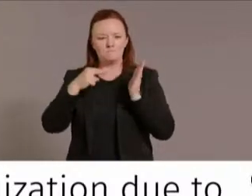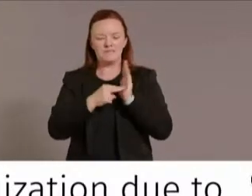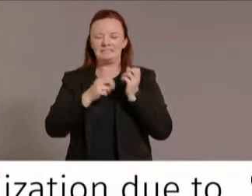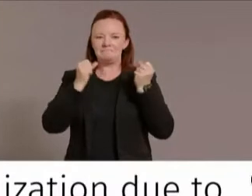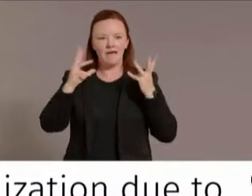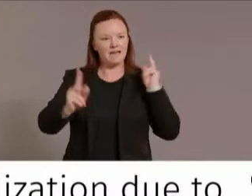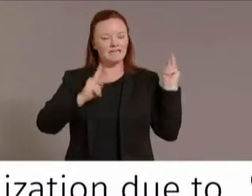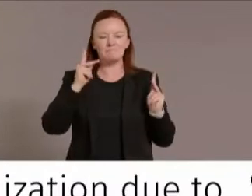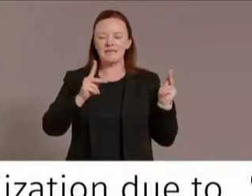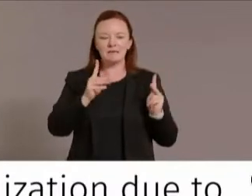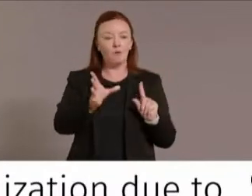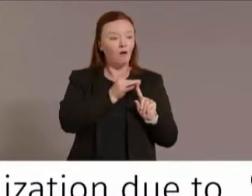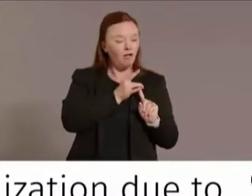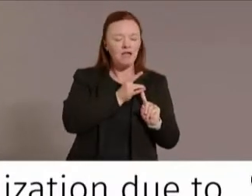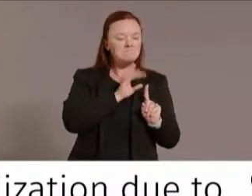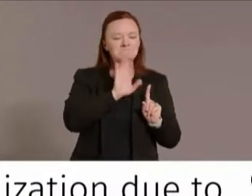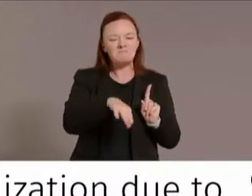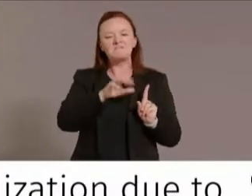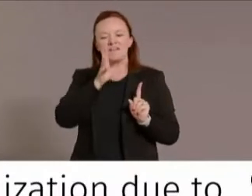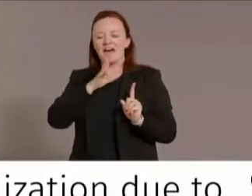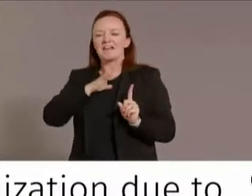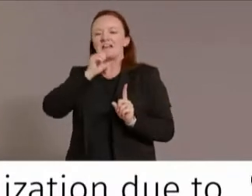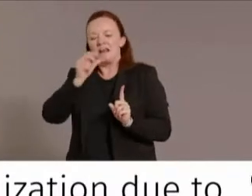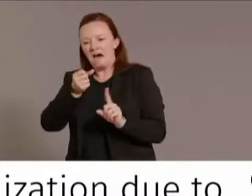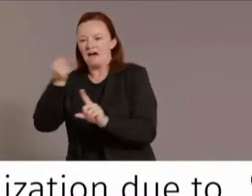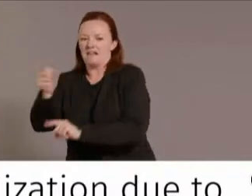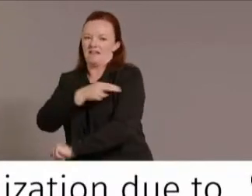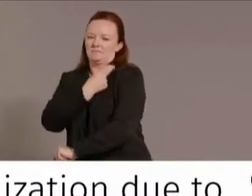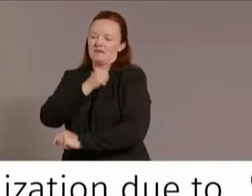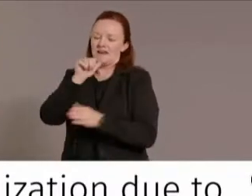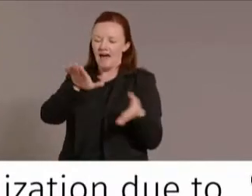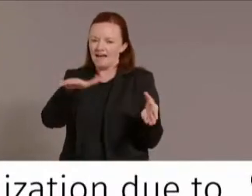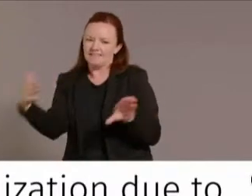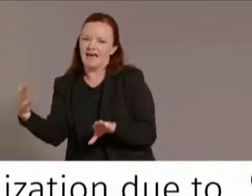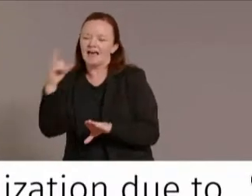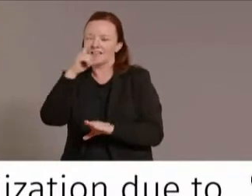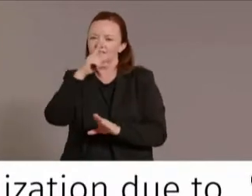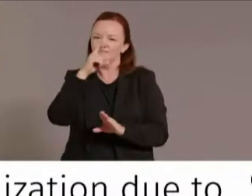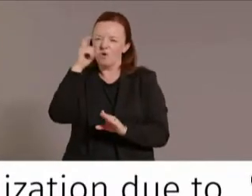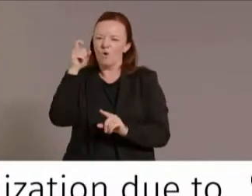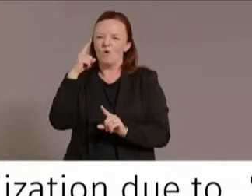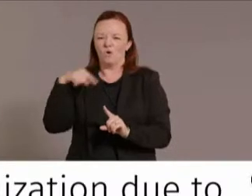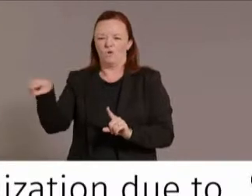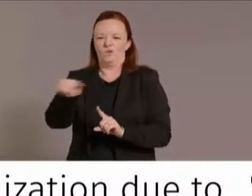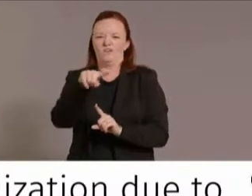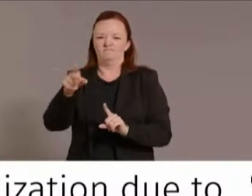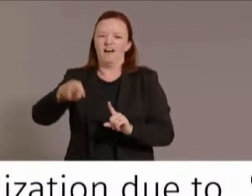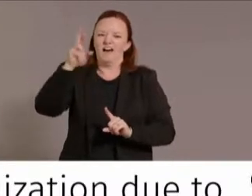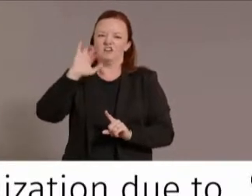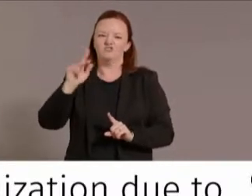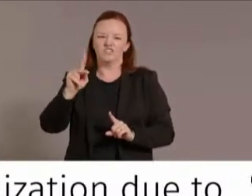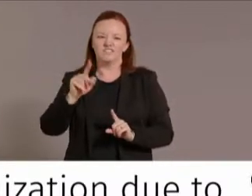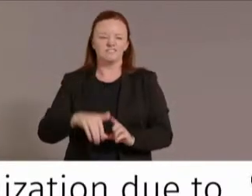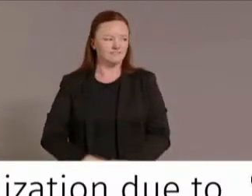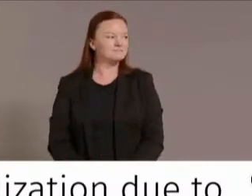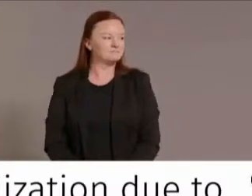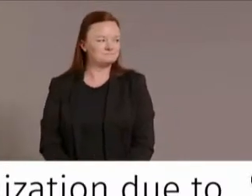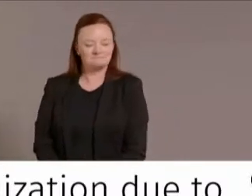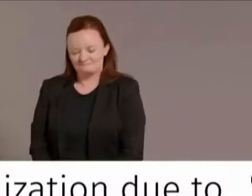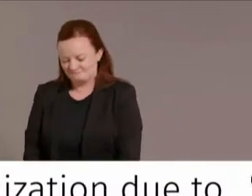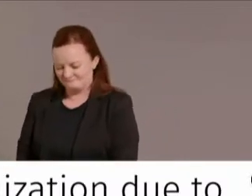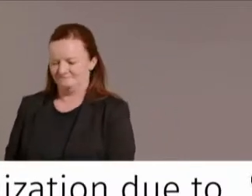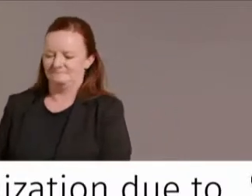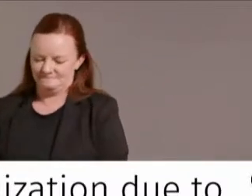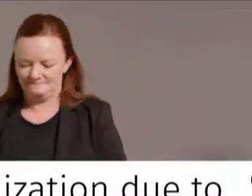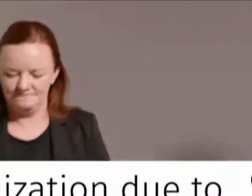of hospitalizations and deaths in those that are at more risk for those bad outcomes.